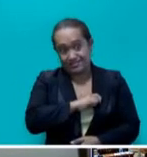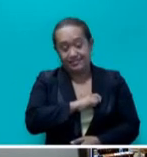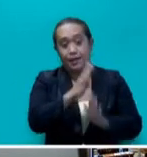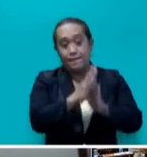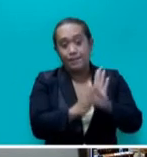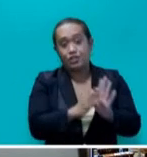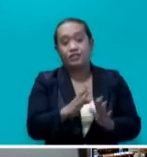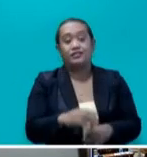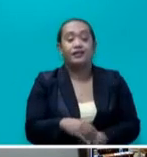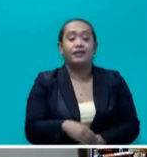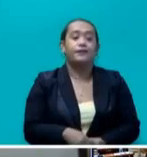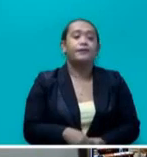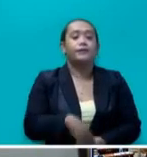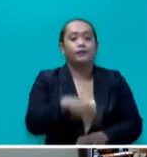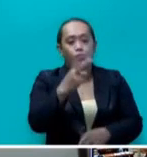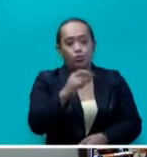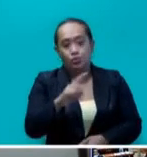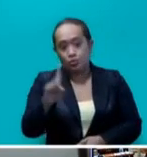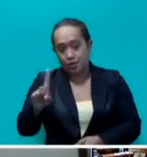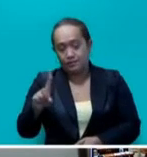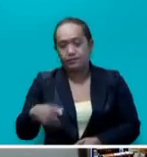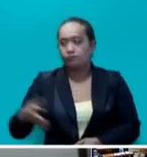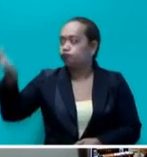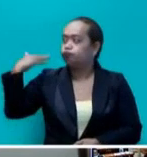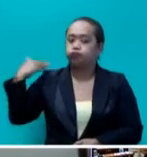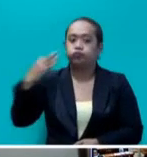Mr. Speaker, sir, the Ethiopia Land Trust Act 1940 provides for the administration